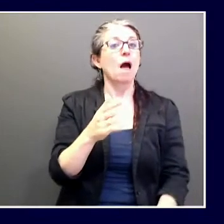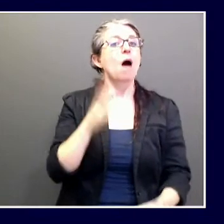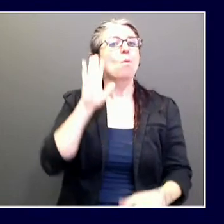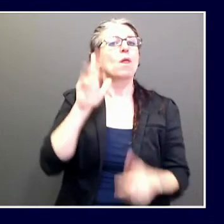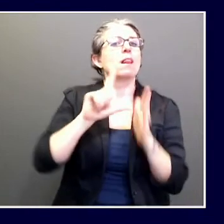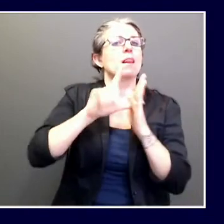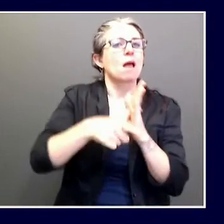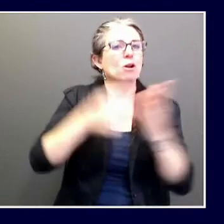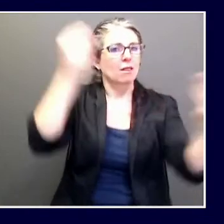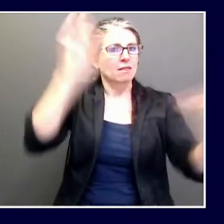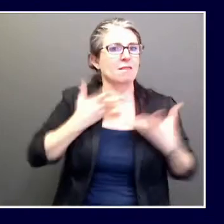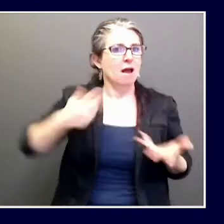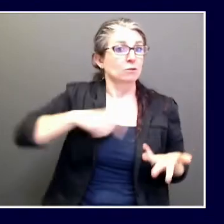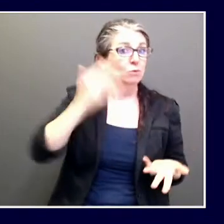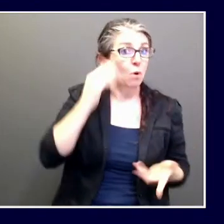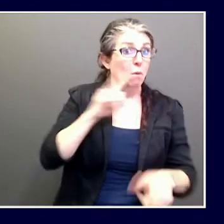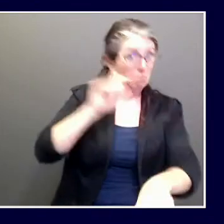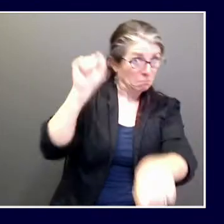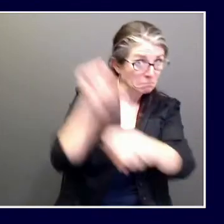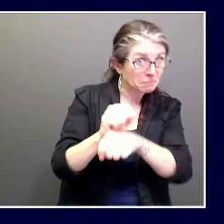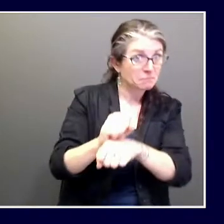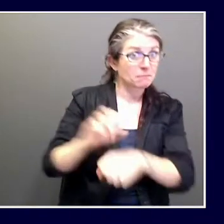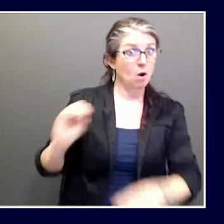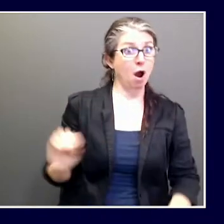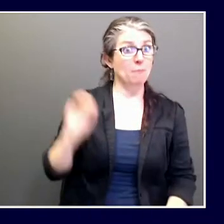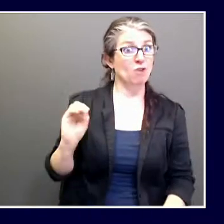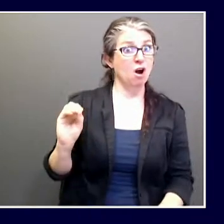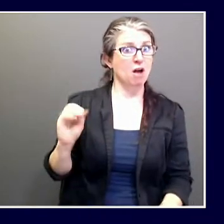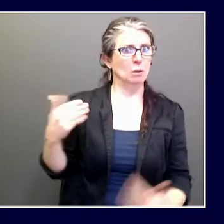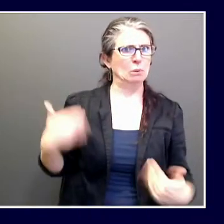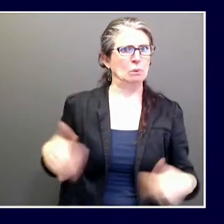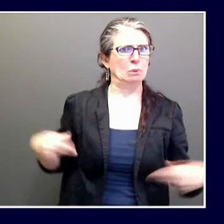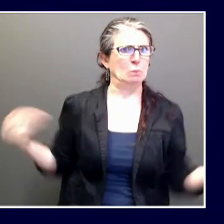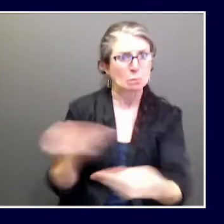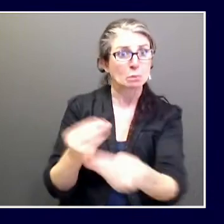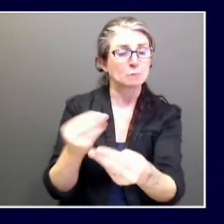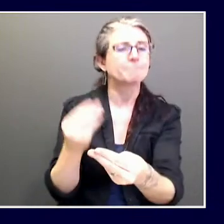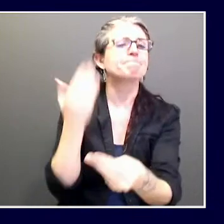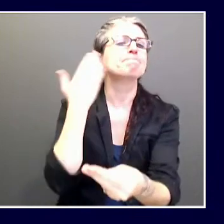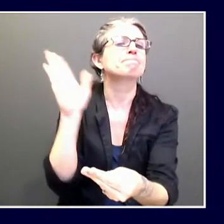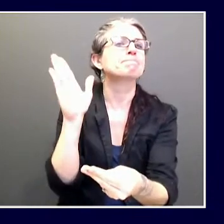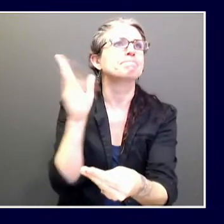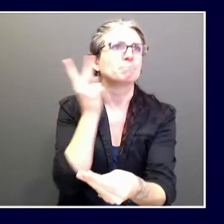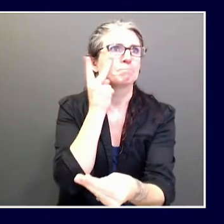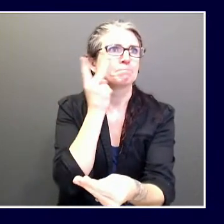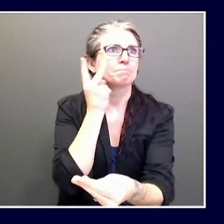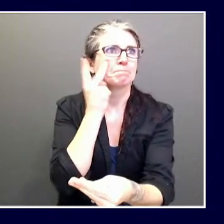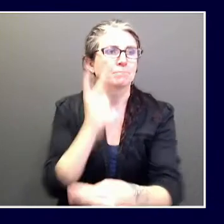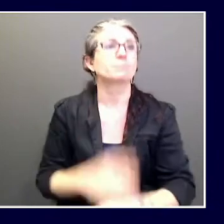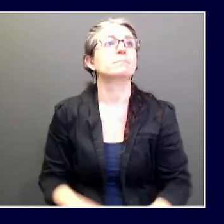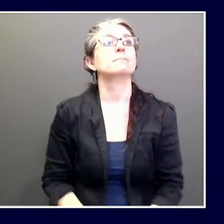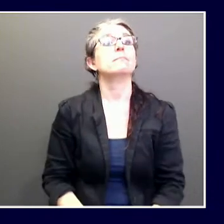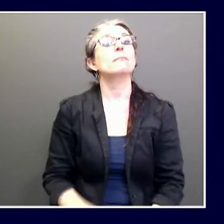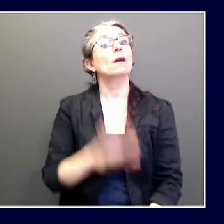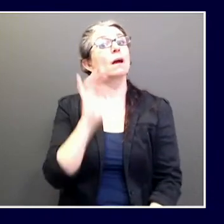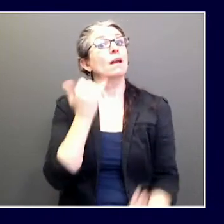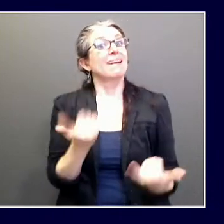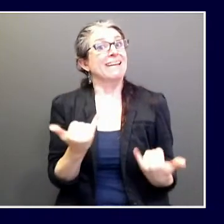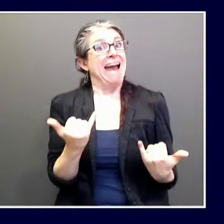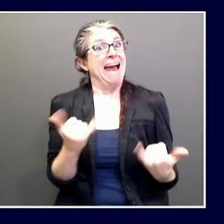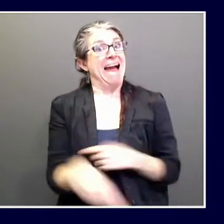second area of inquiry is the degree of vaccine protection that we can expect to see in light of